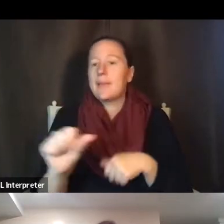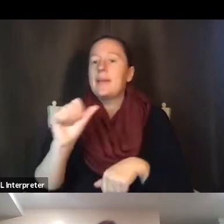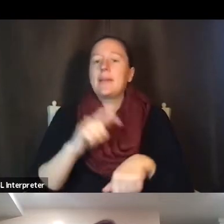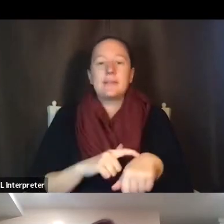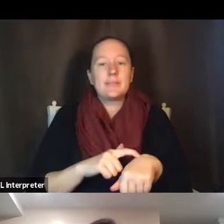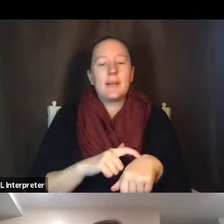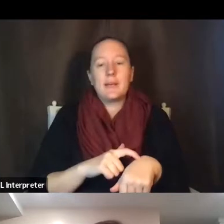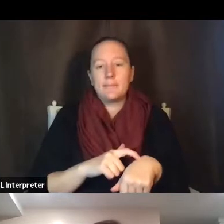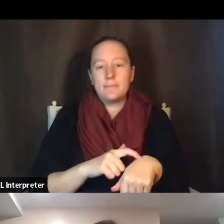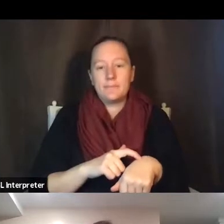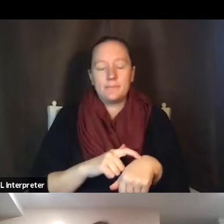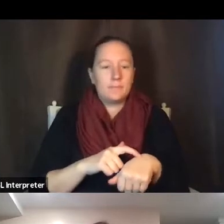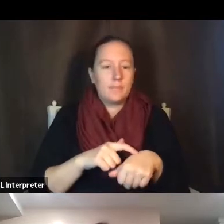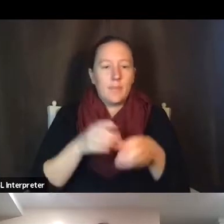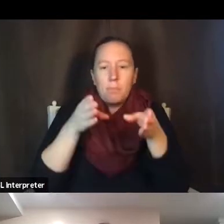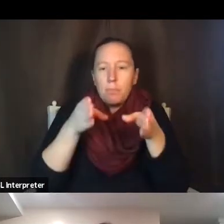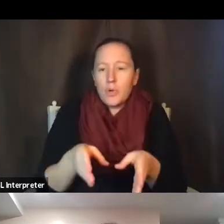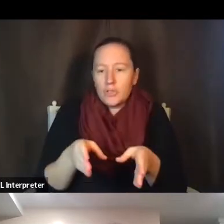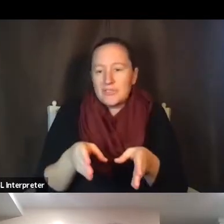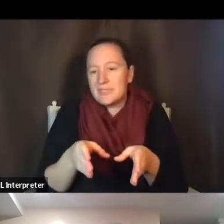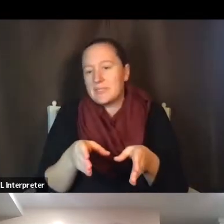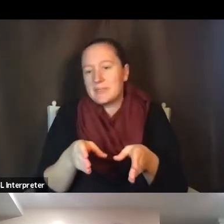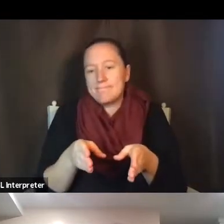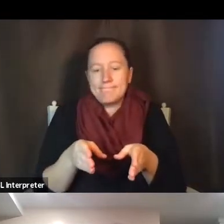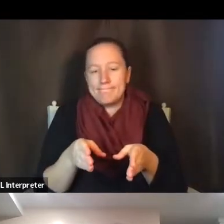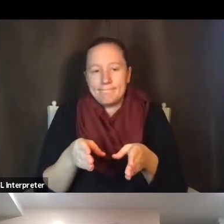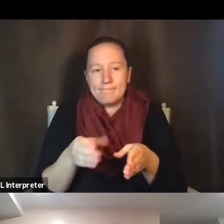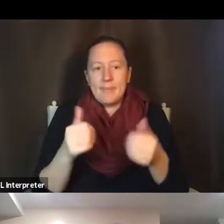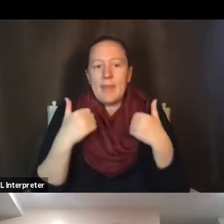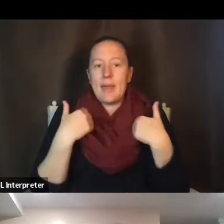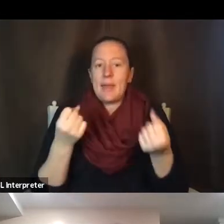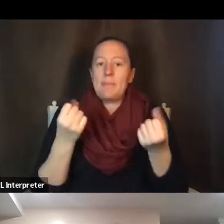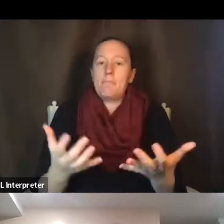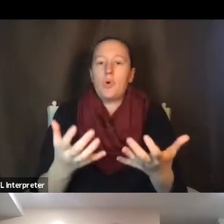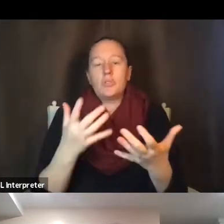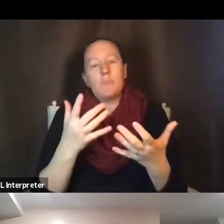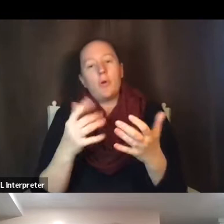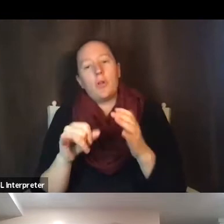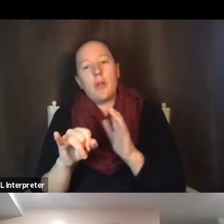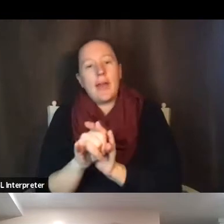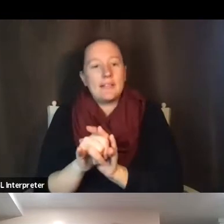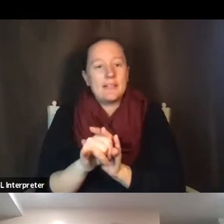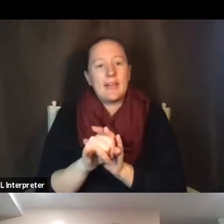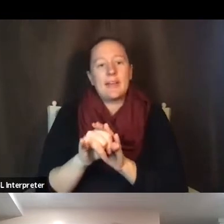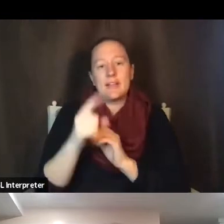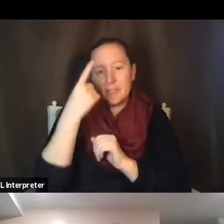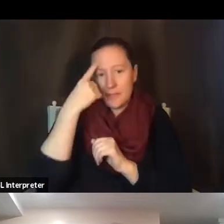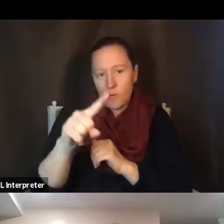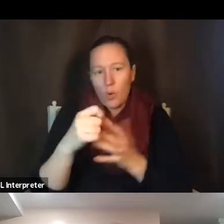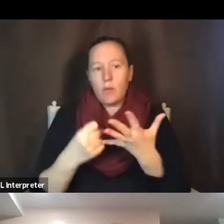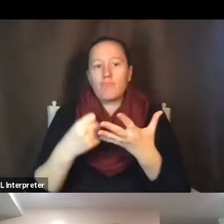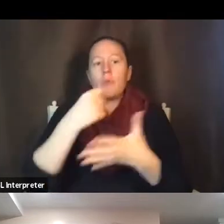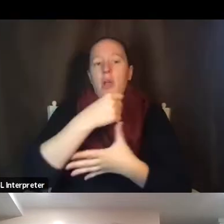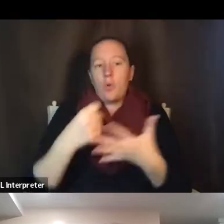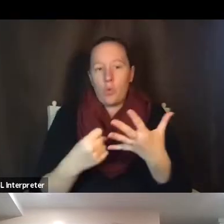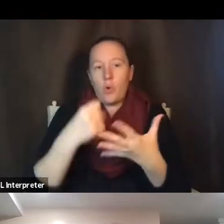Anytime an individual had multiple identities of priority status,